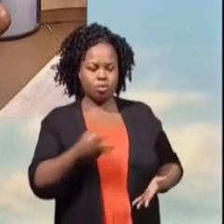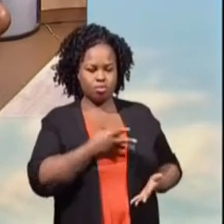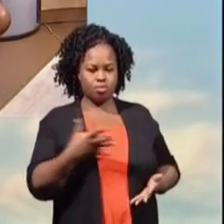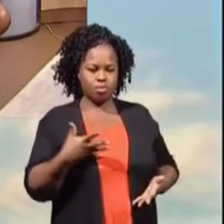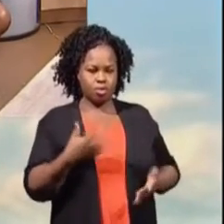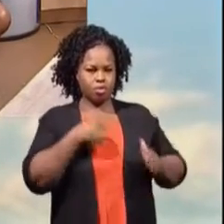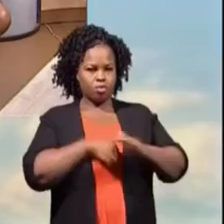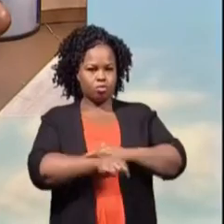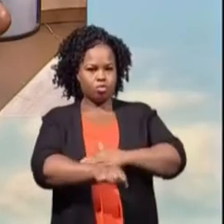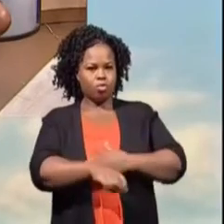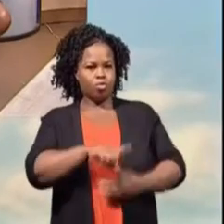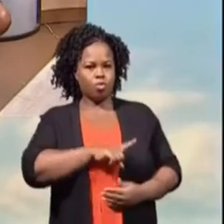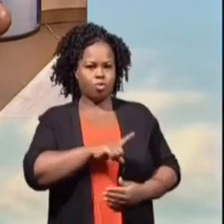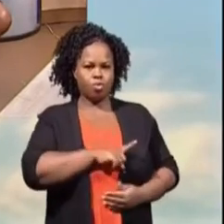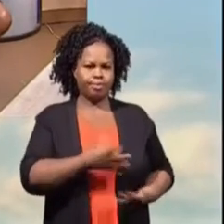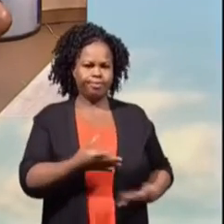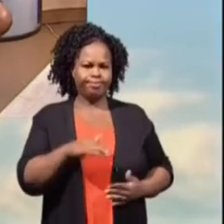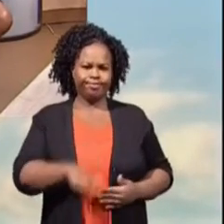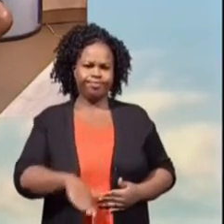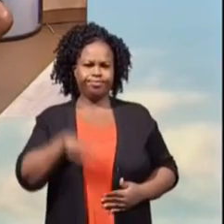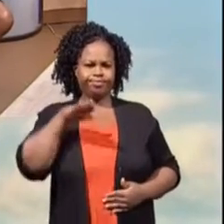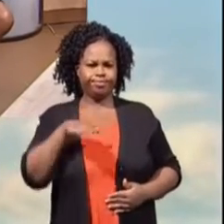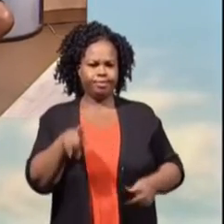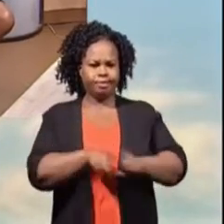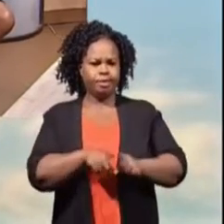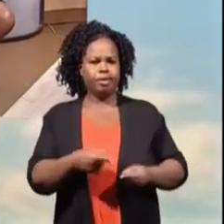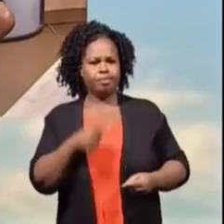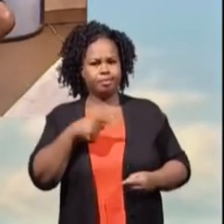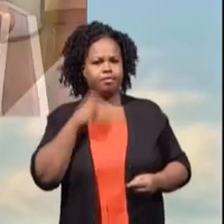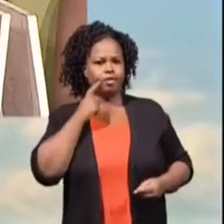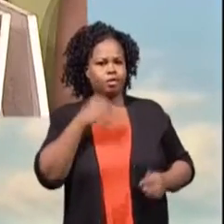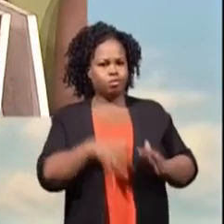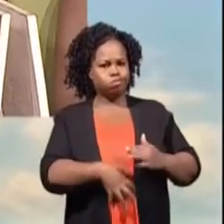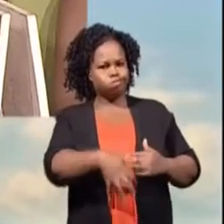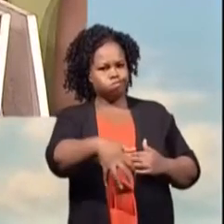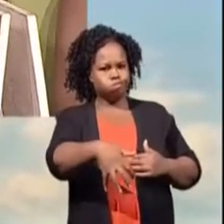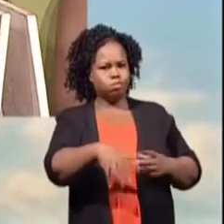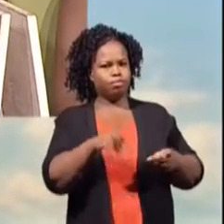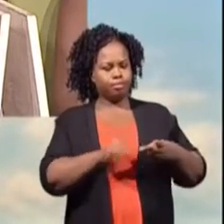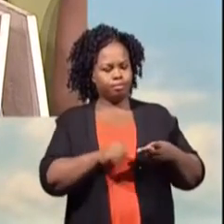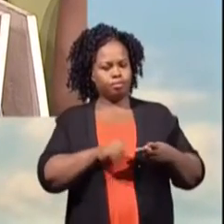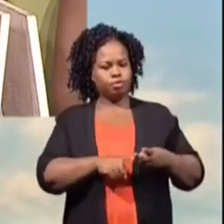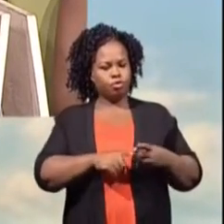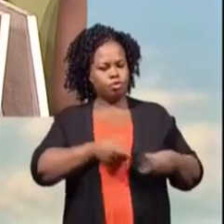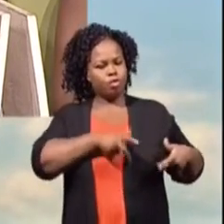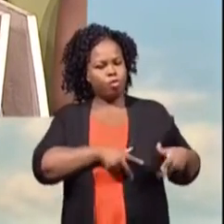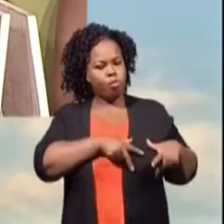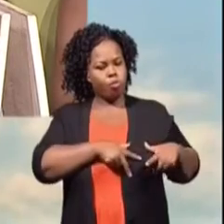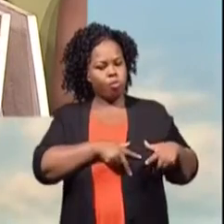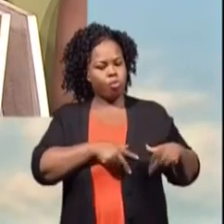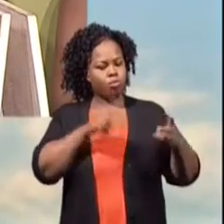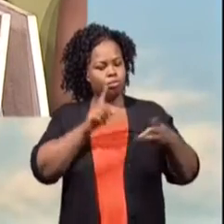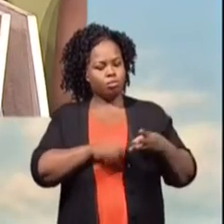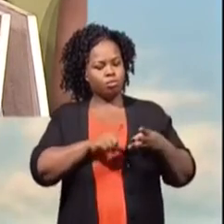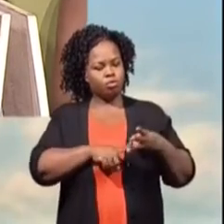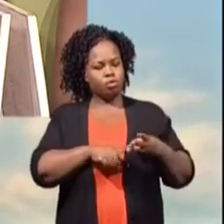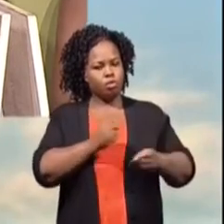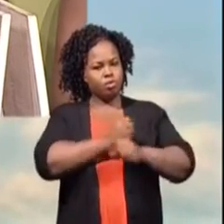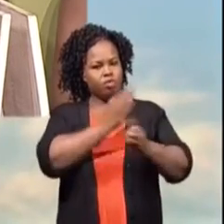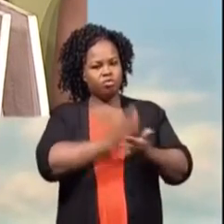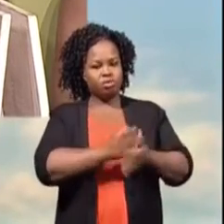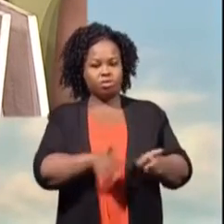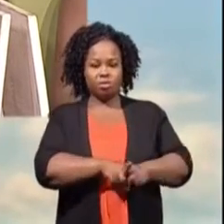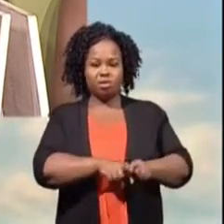tswaletse gore first of all, akere ke yona o rwalang bana wa pregnant. Secondly, ke wena o tlo ba nyantshang. Secondly, ke wena o tlo make sure gore so